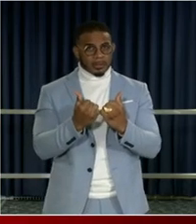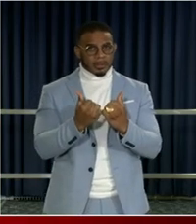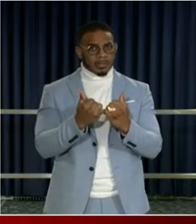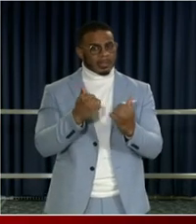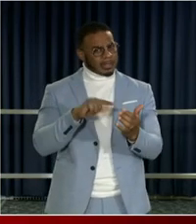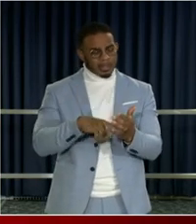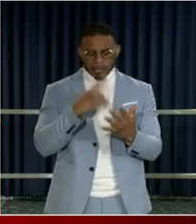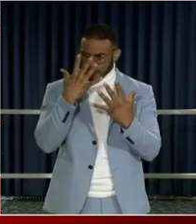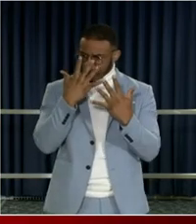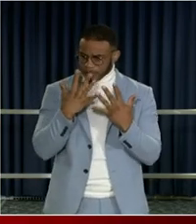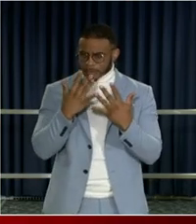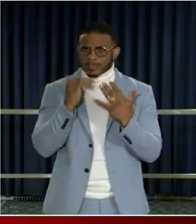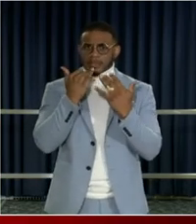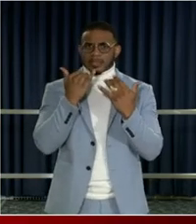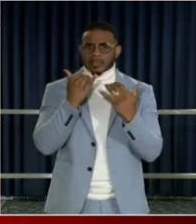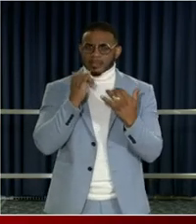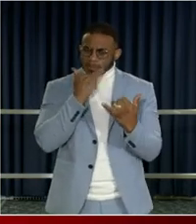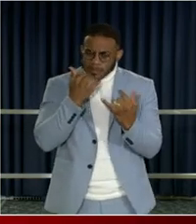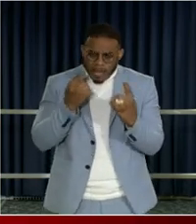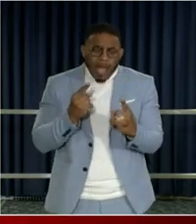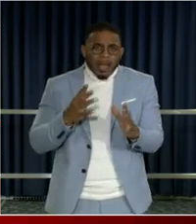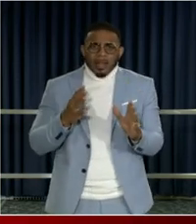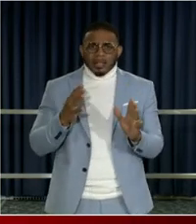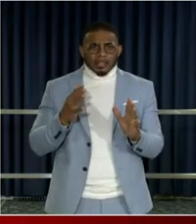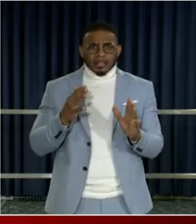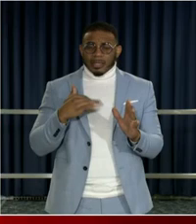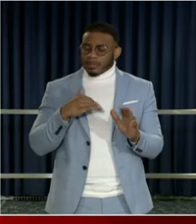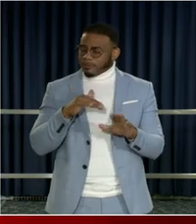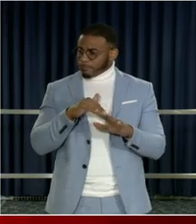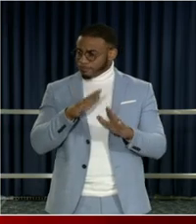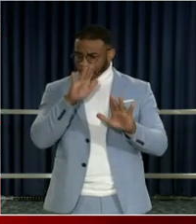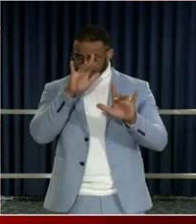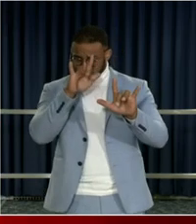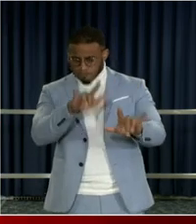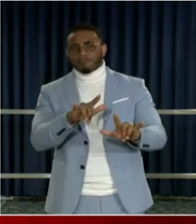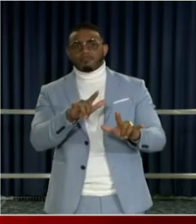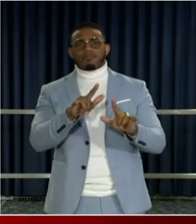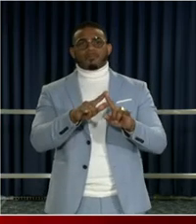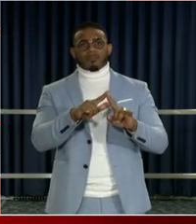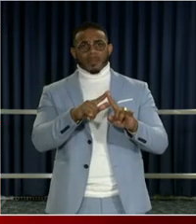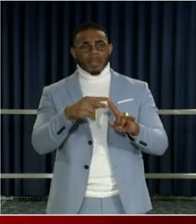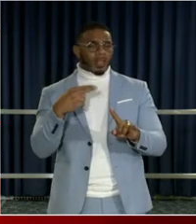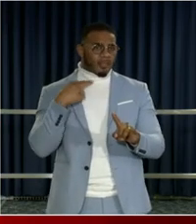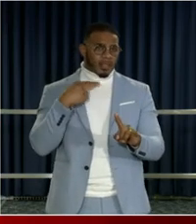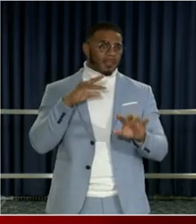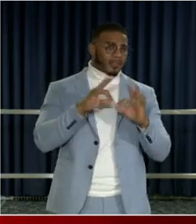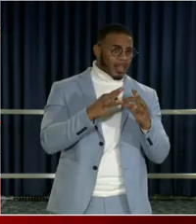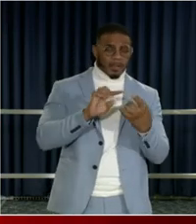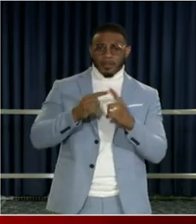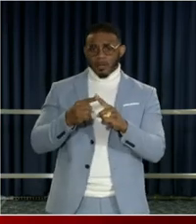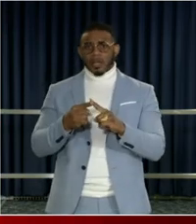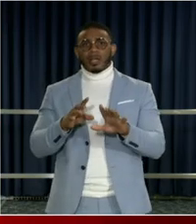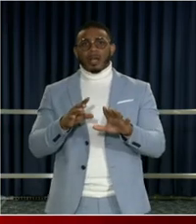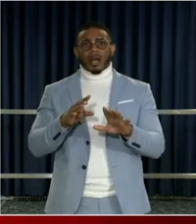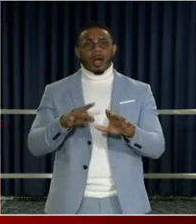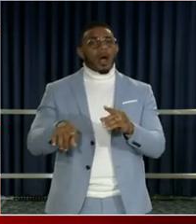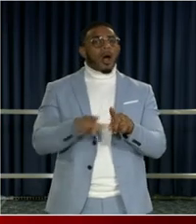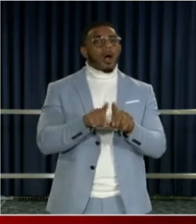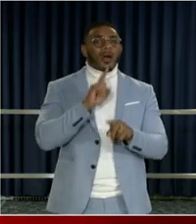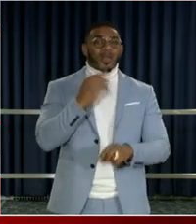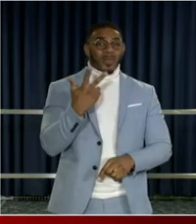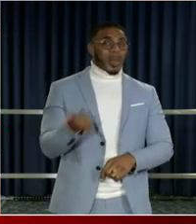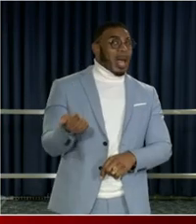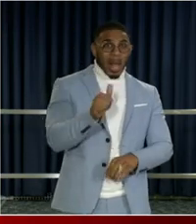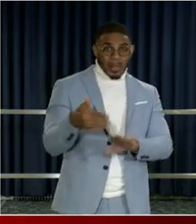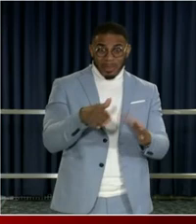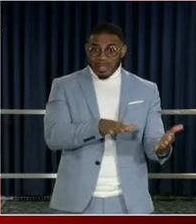This is a tragic incident, and I send my condolences to the victim's family and friends. Additionally, there were 3